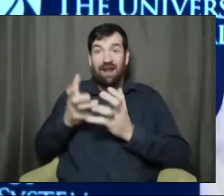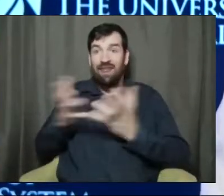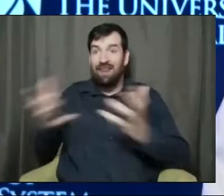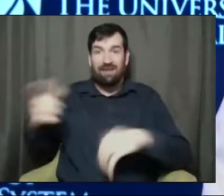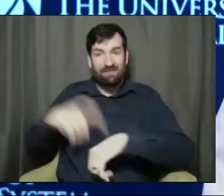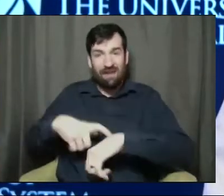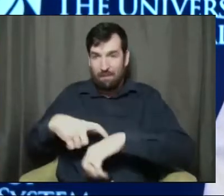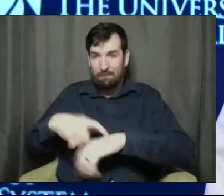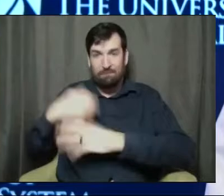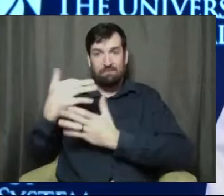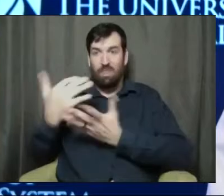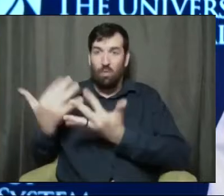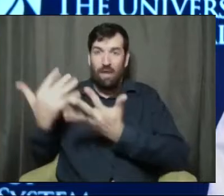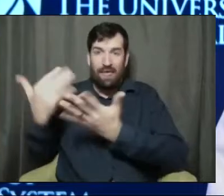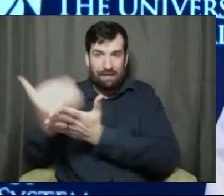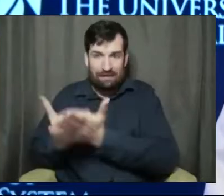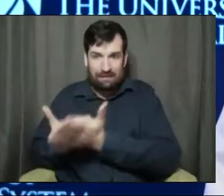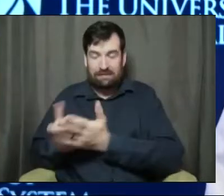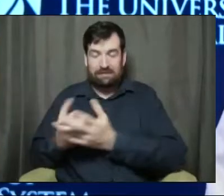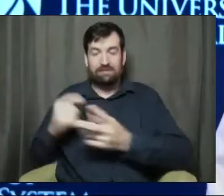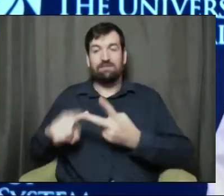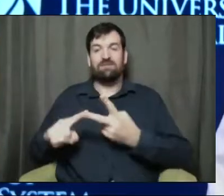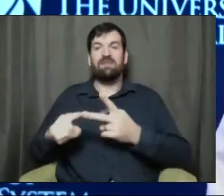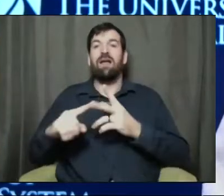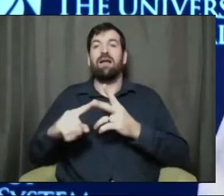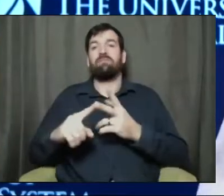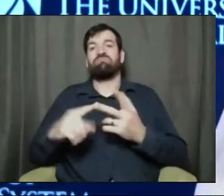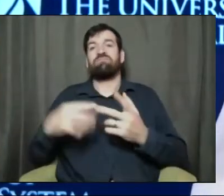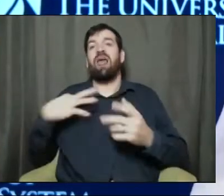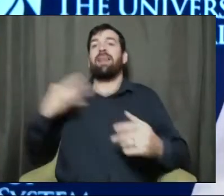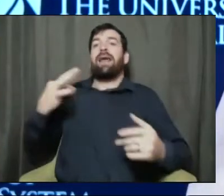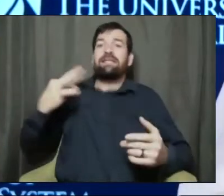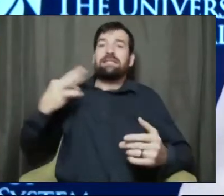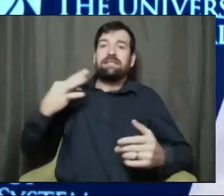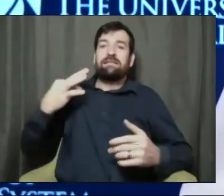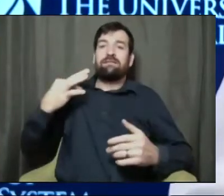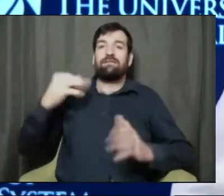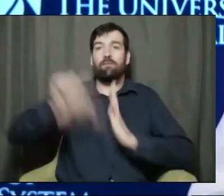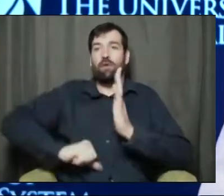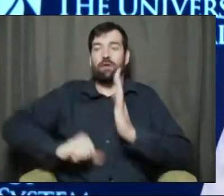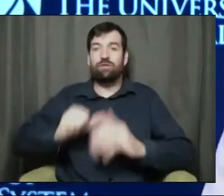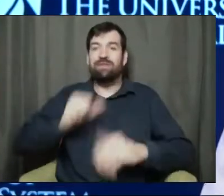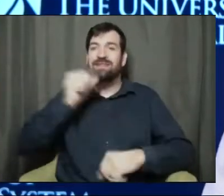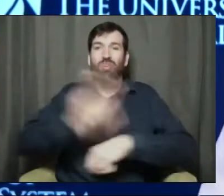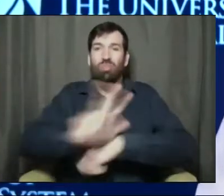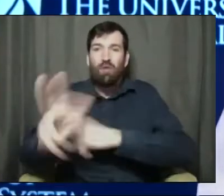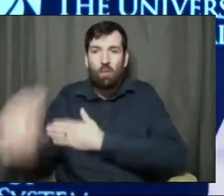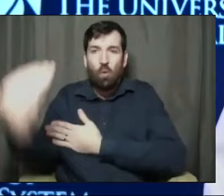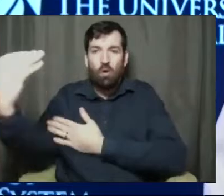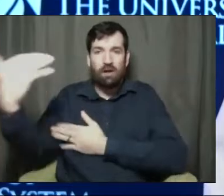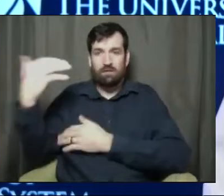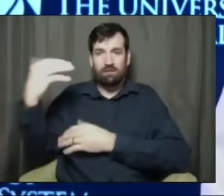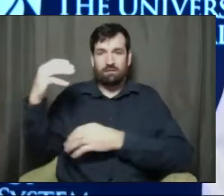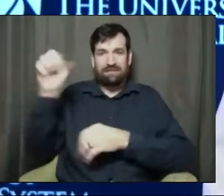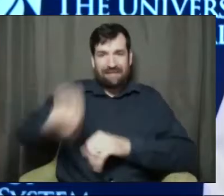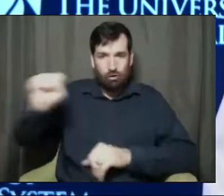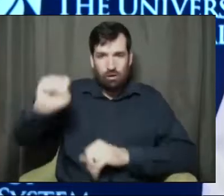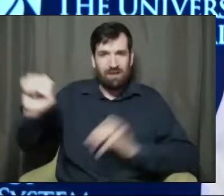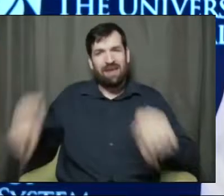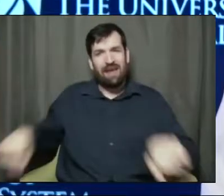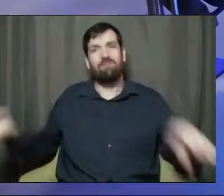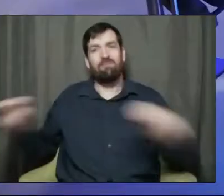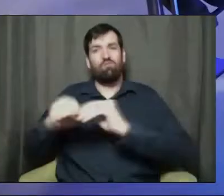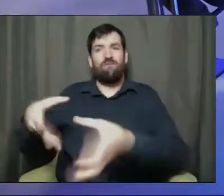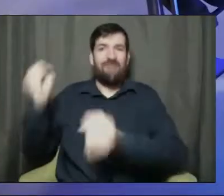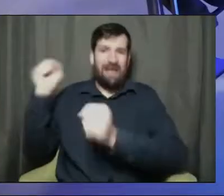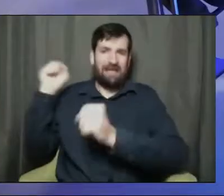Mm-hmm. You have an elective operation. You're not called at 3 in the morning to come into the hospital, et cetera. It's more convenient, and you can do it a little bit quicker than deceased donation wait times. What